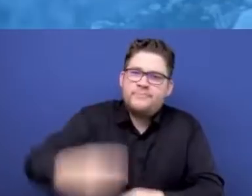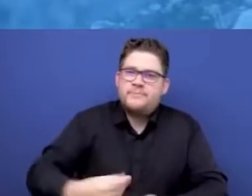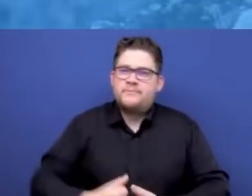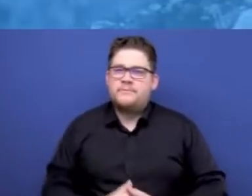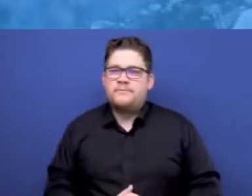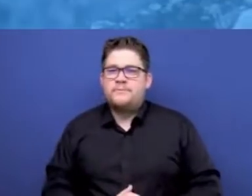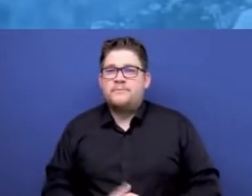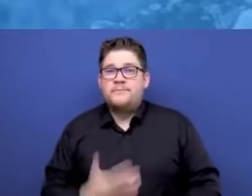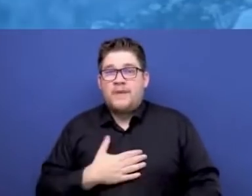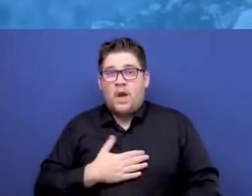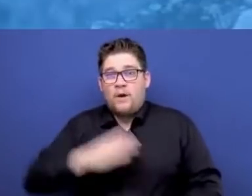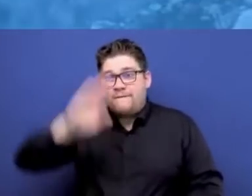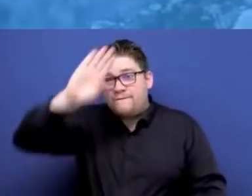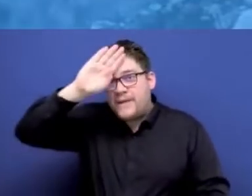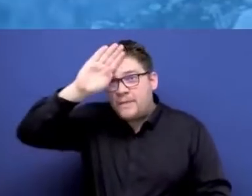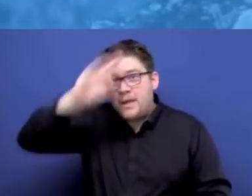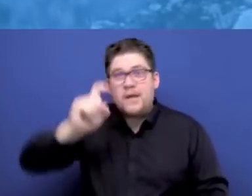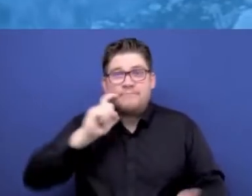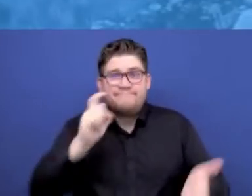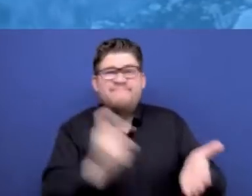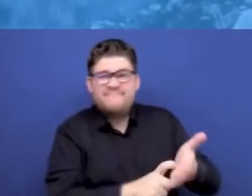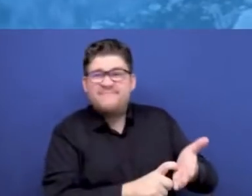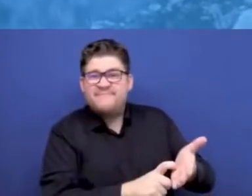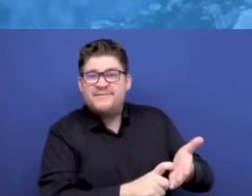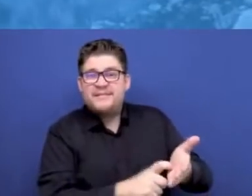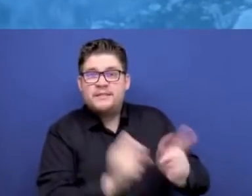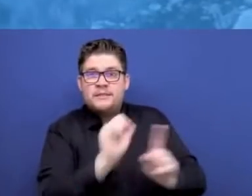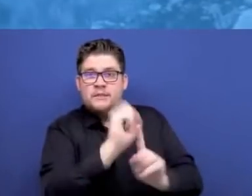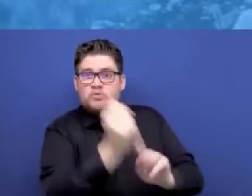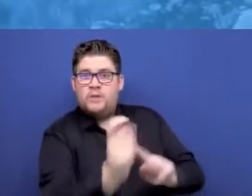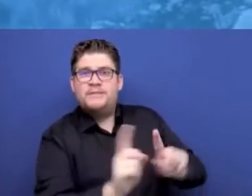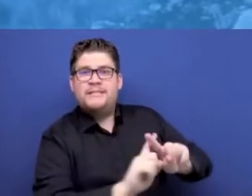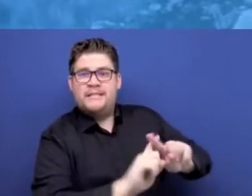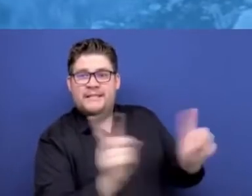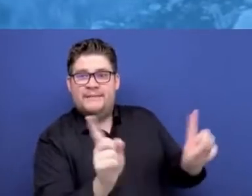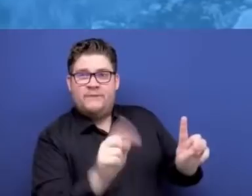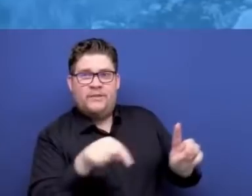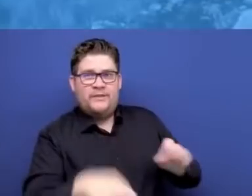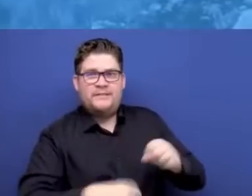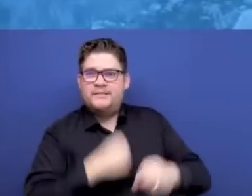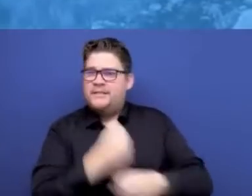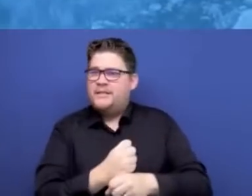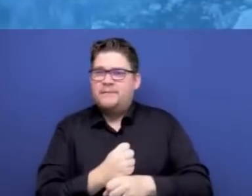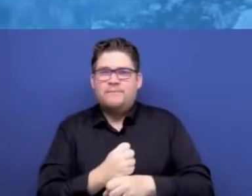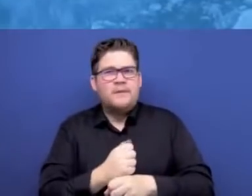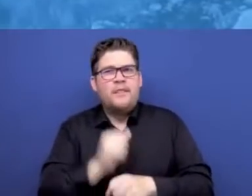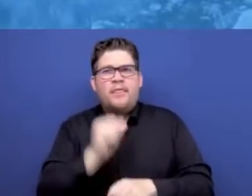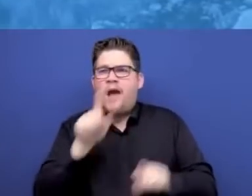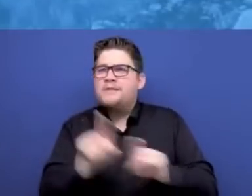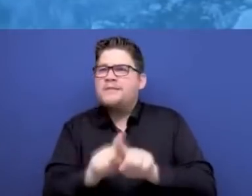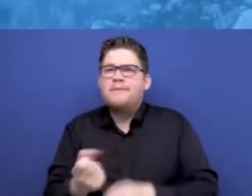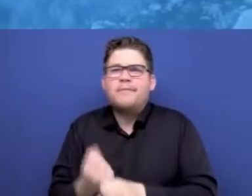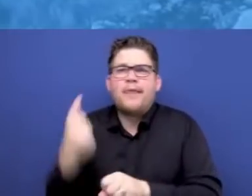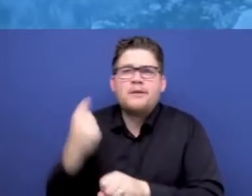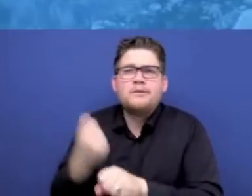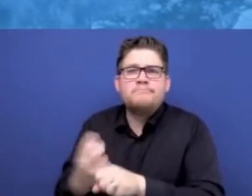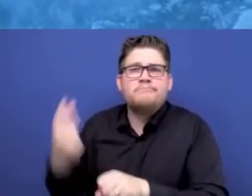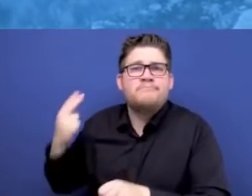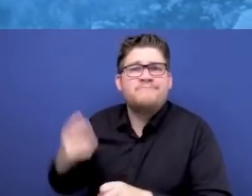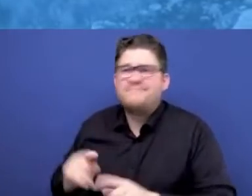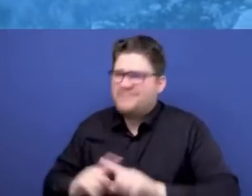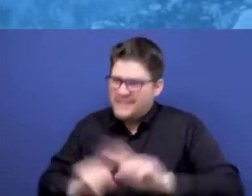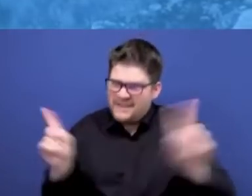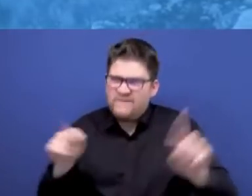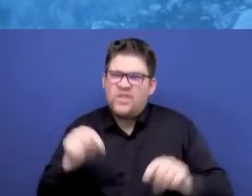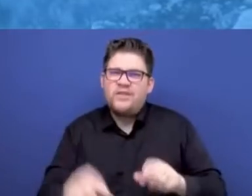never seen in this generation. And so there's a cautious message there